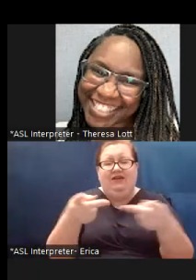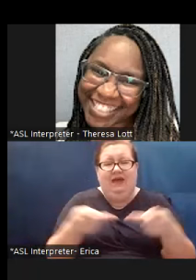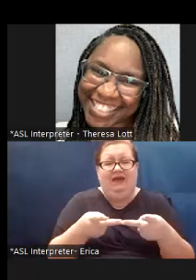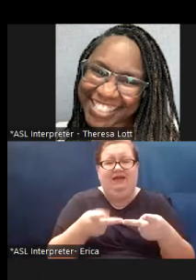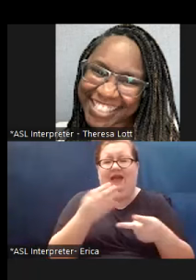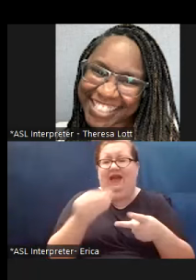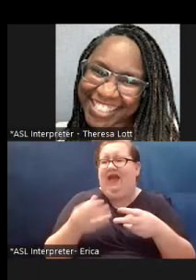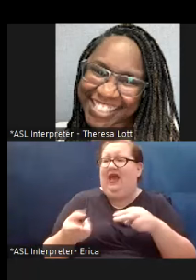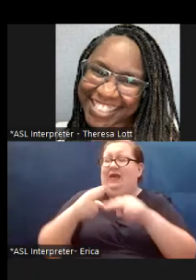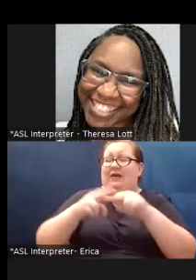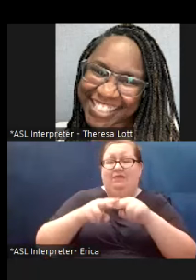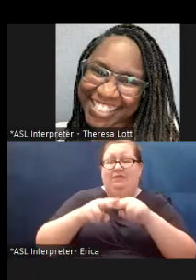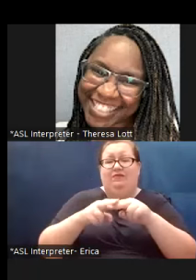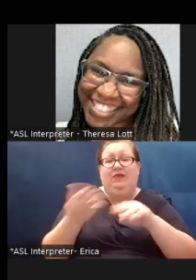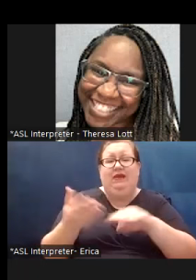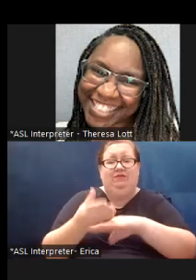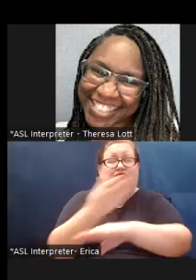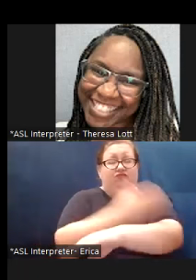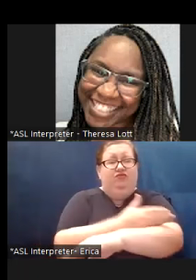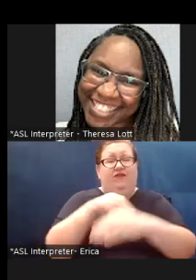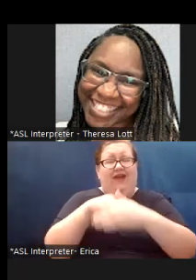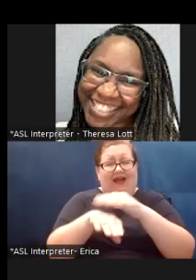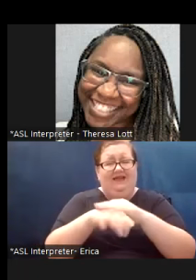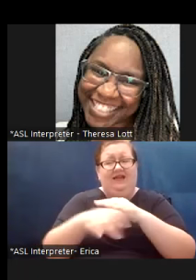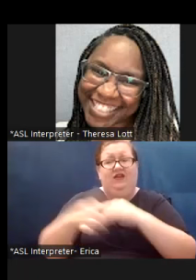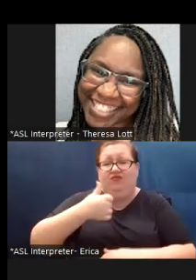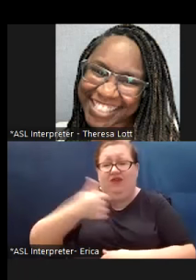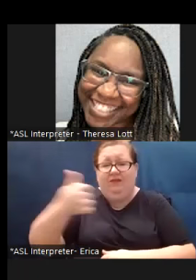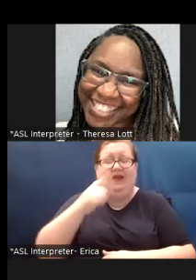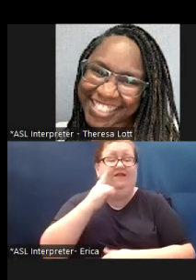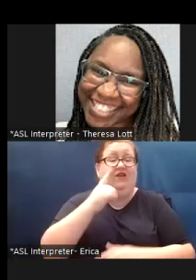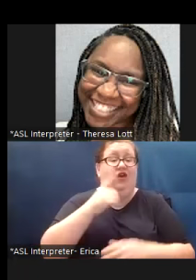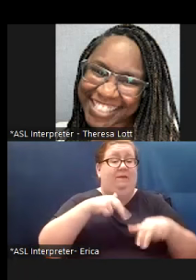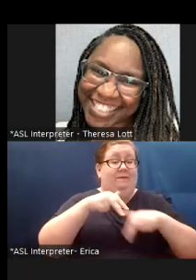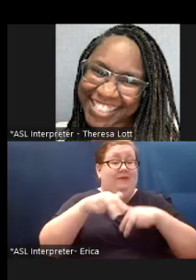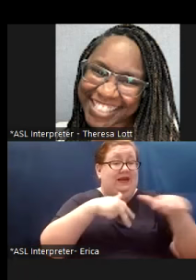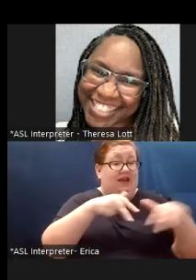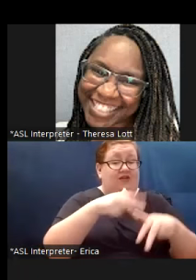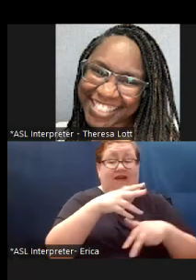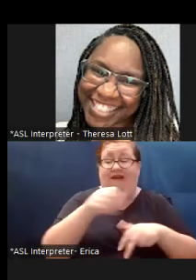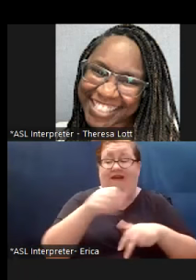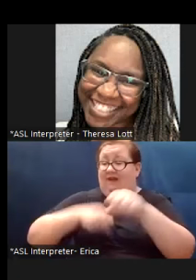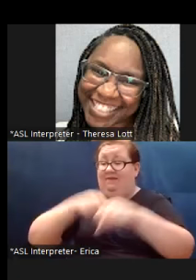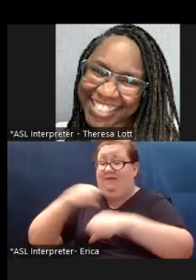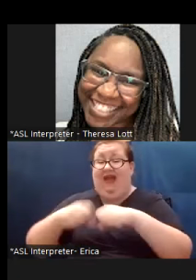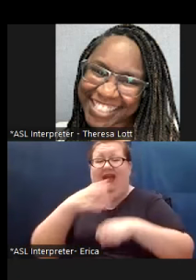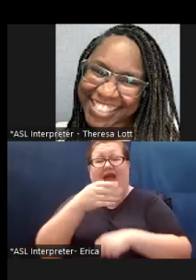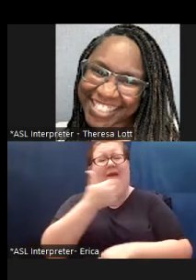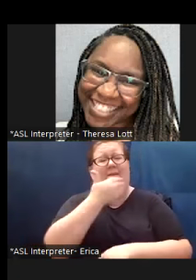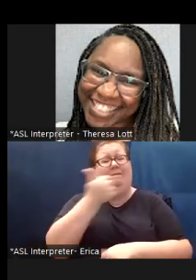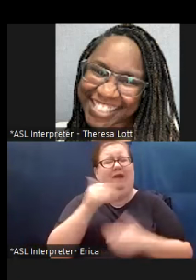transportation for pedestrians and bicyclists, as well as better relationships with government.